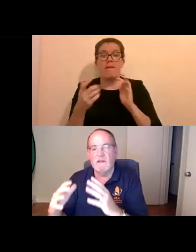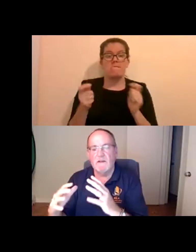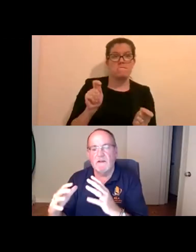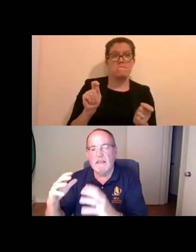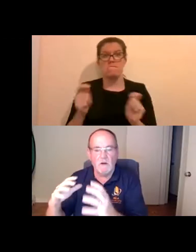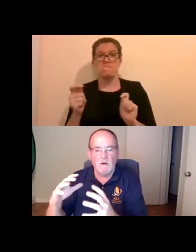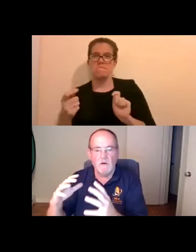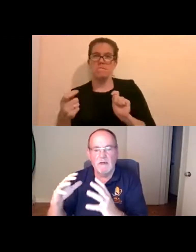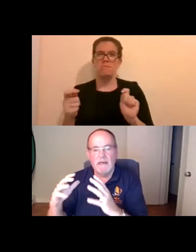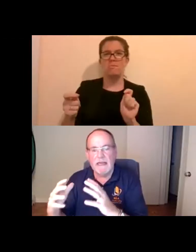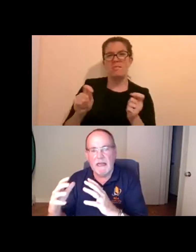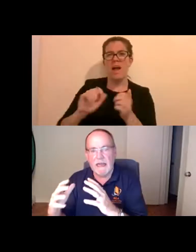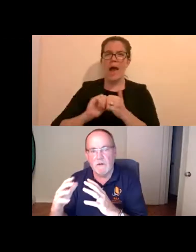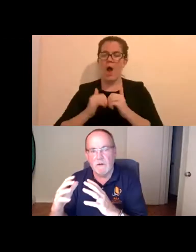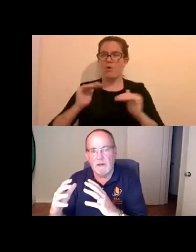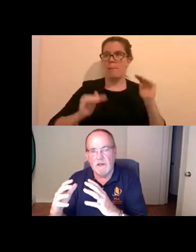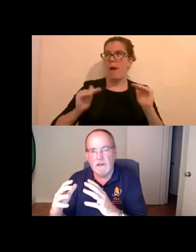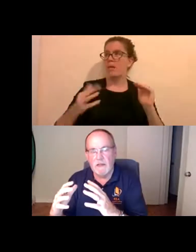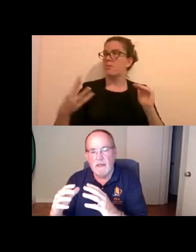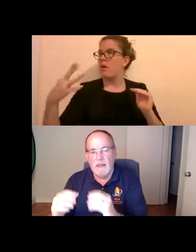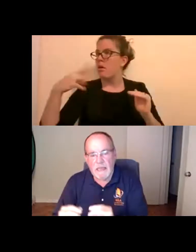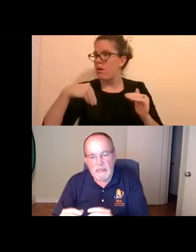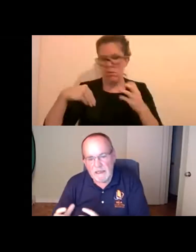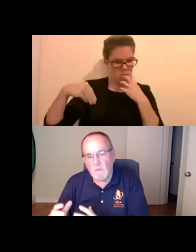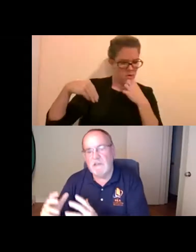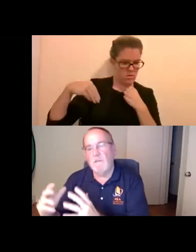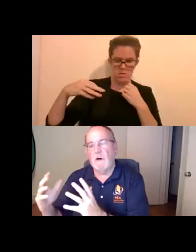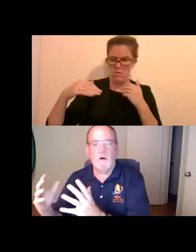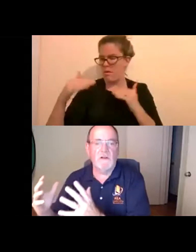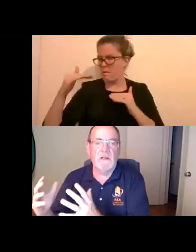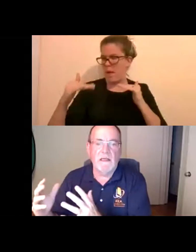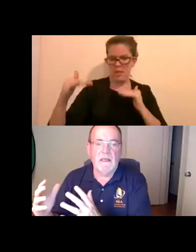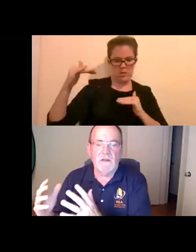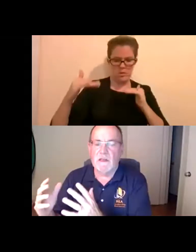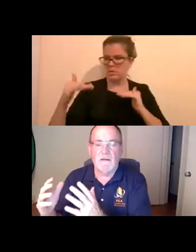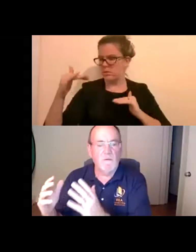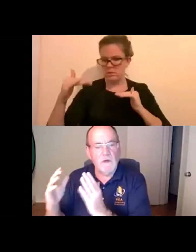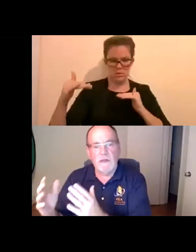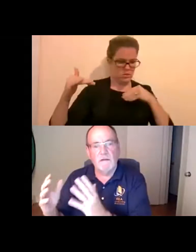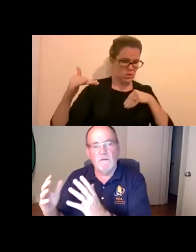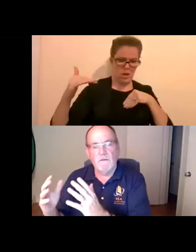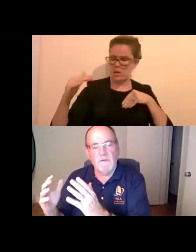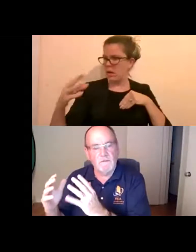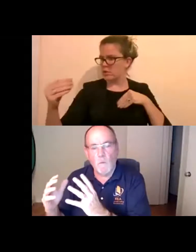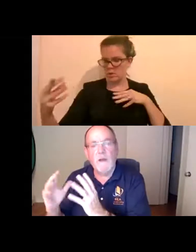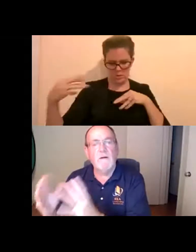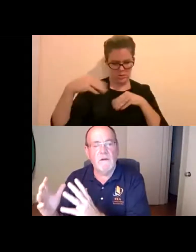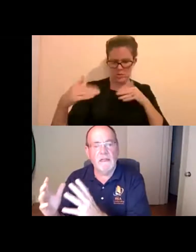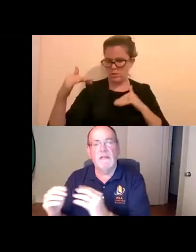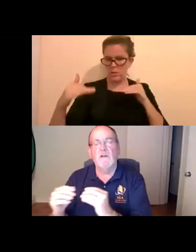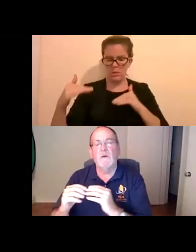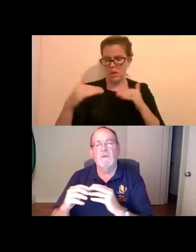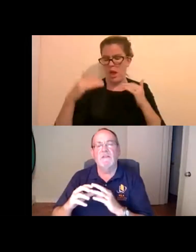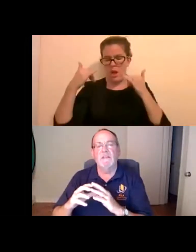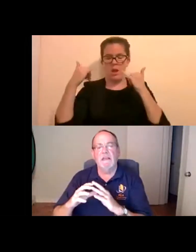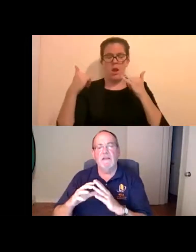balance of enculturation and acculturation. And then what's emerged is a really wonderful thing